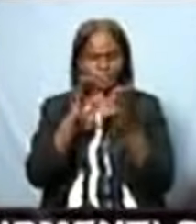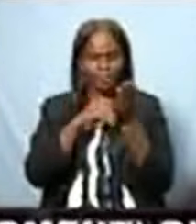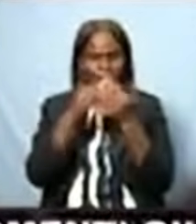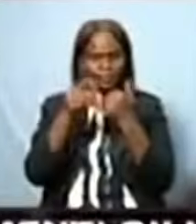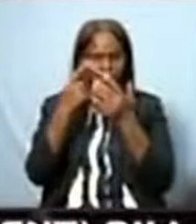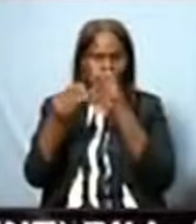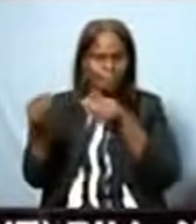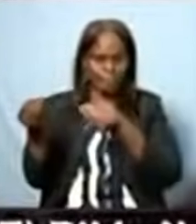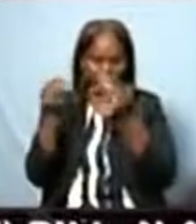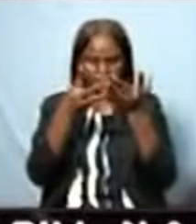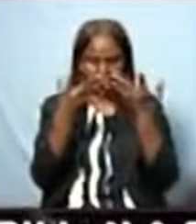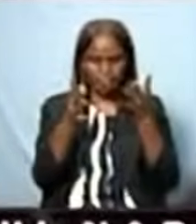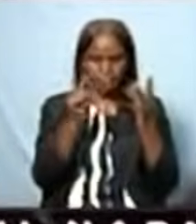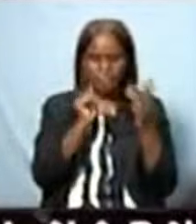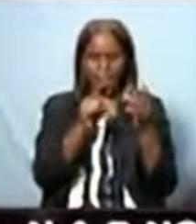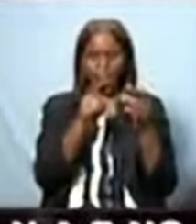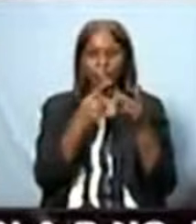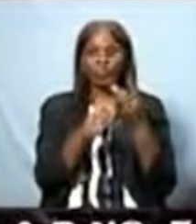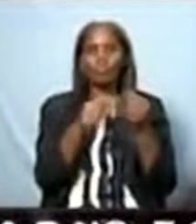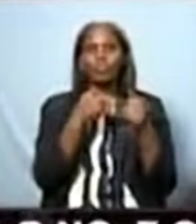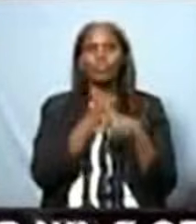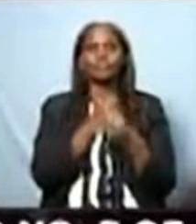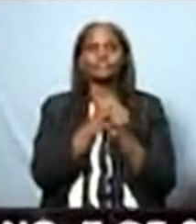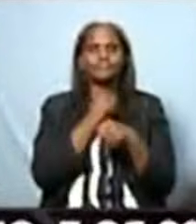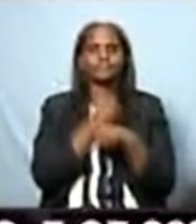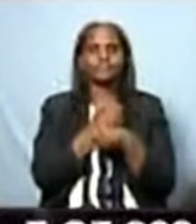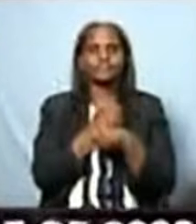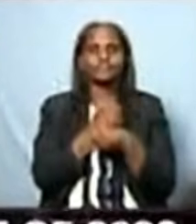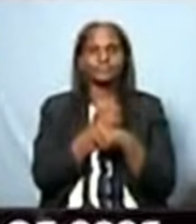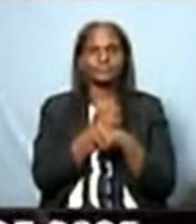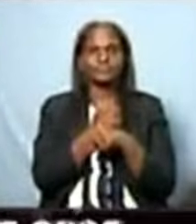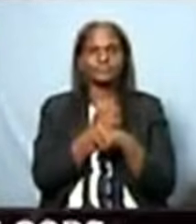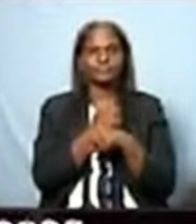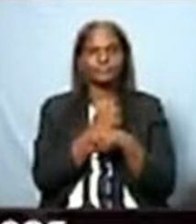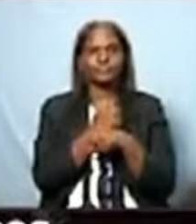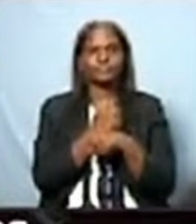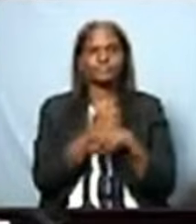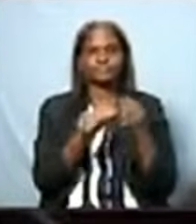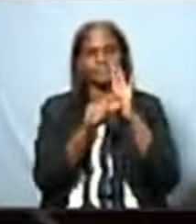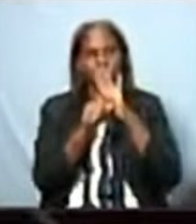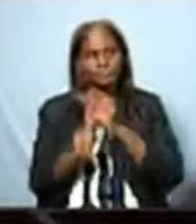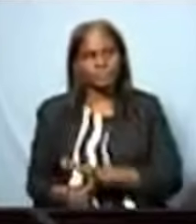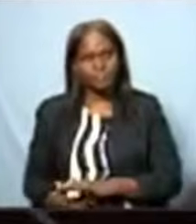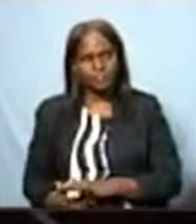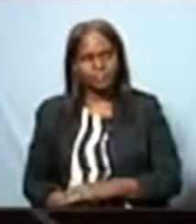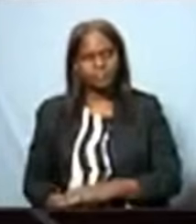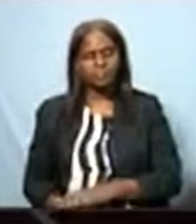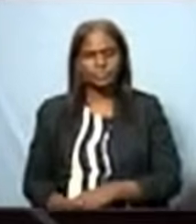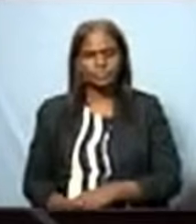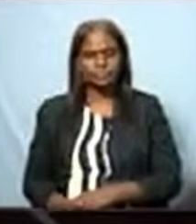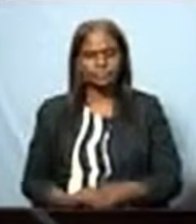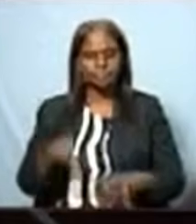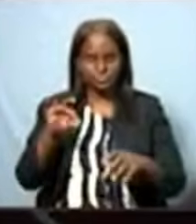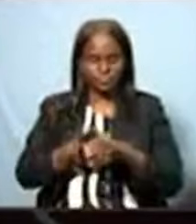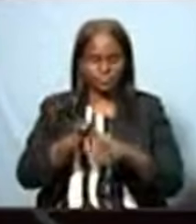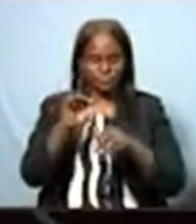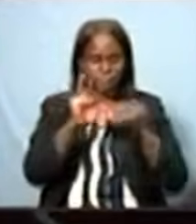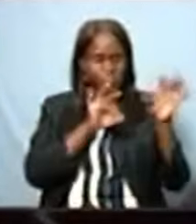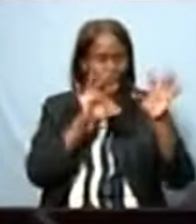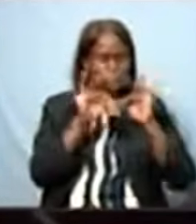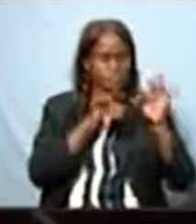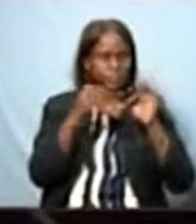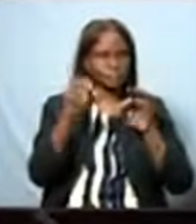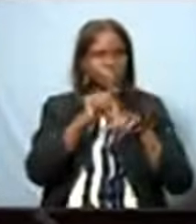been released, this preempts and disadvantages electoral